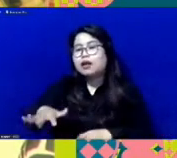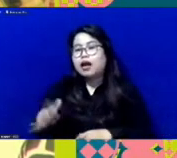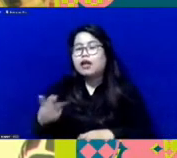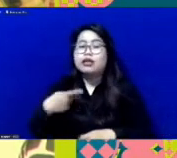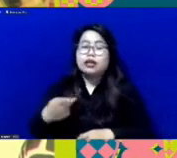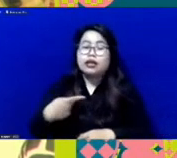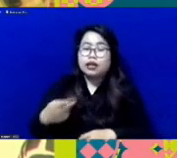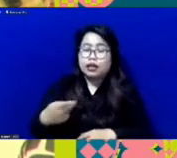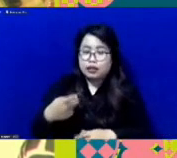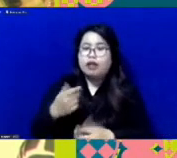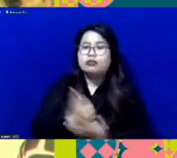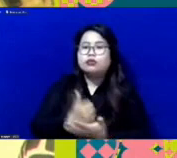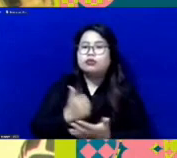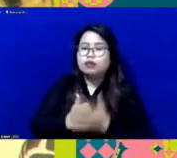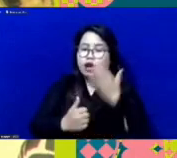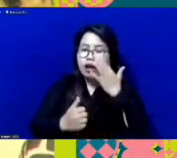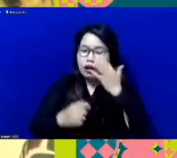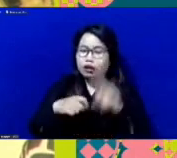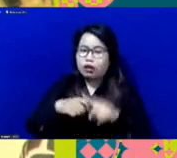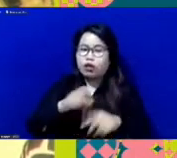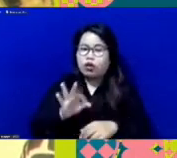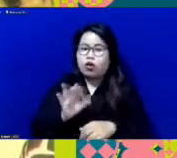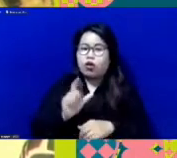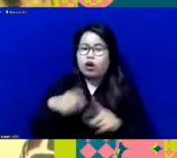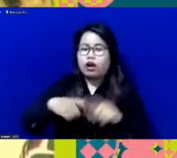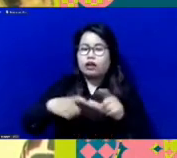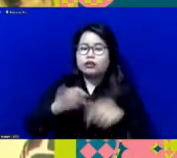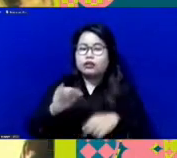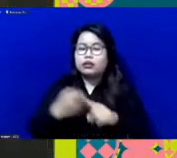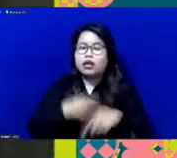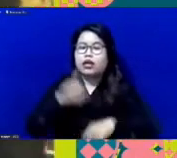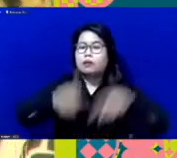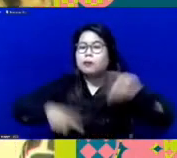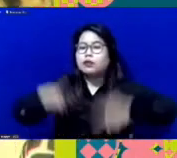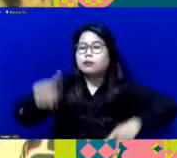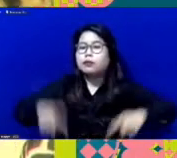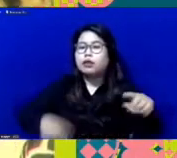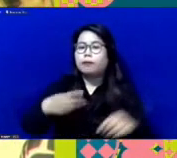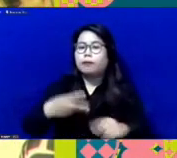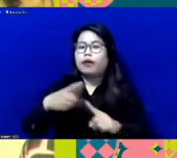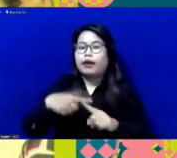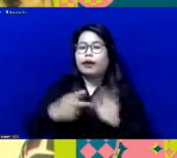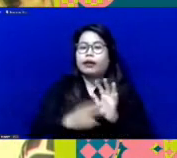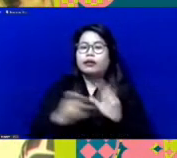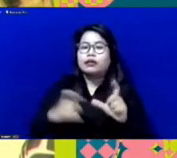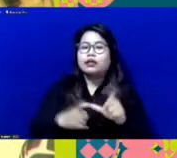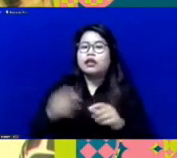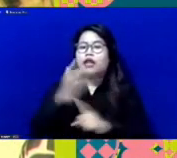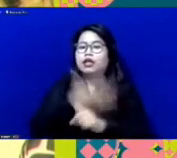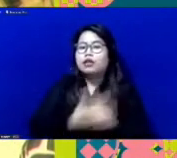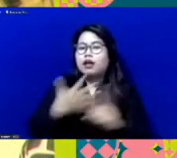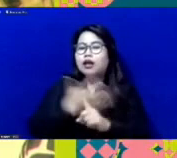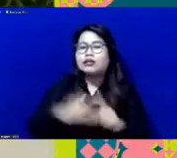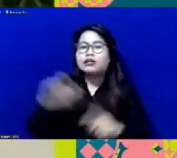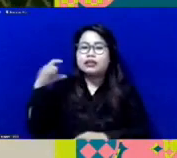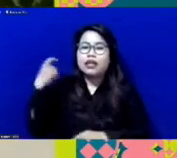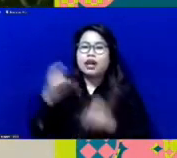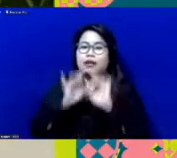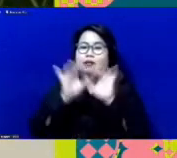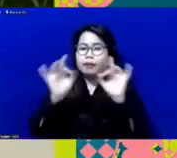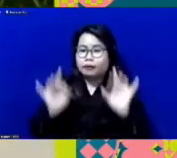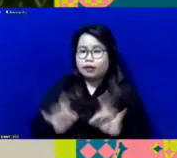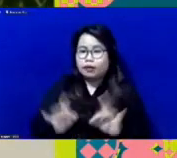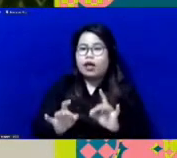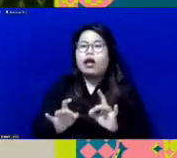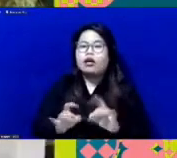ethnicity, different religious, and different historical background. So actually, when our forefathers trying to